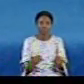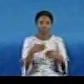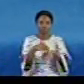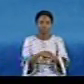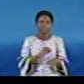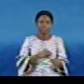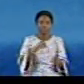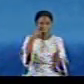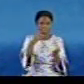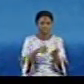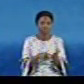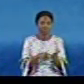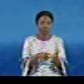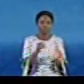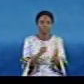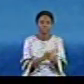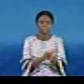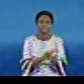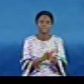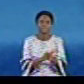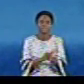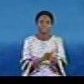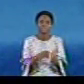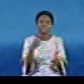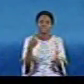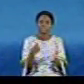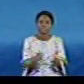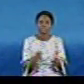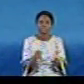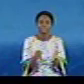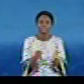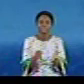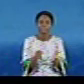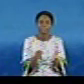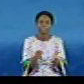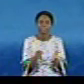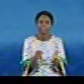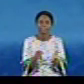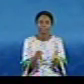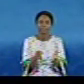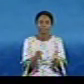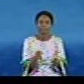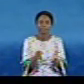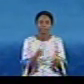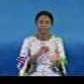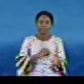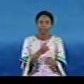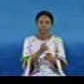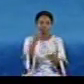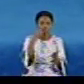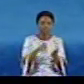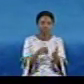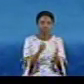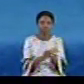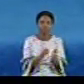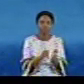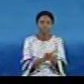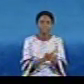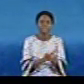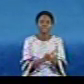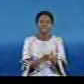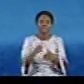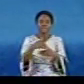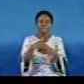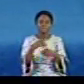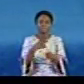that the the md i i just noticed that that shot of blood came tonight but